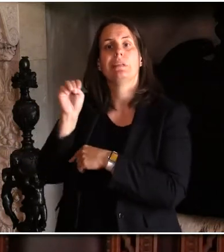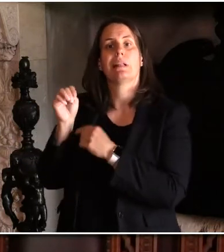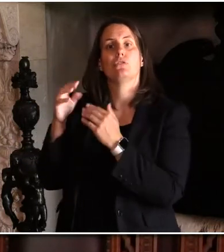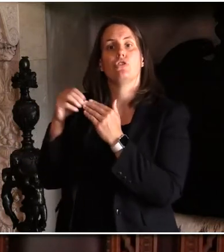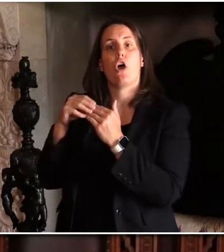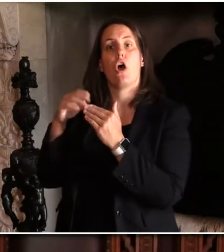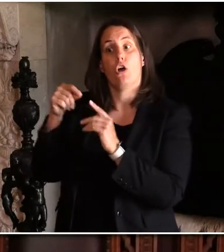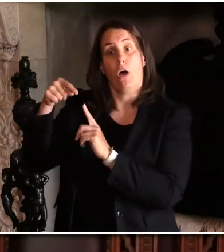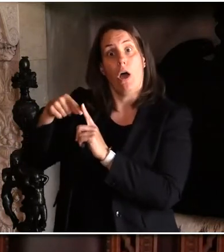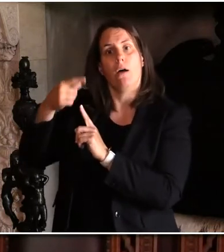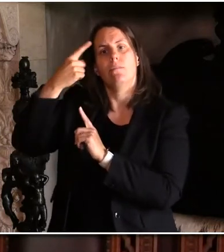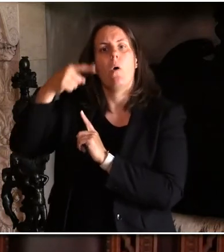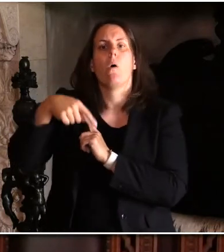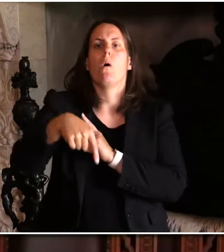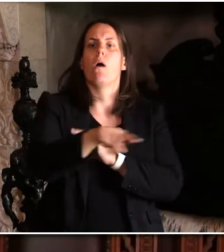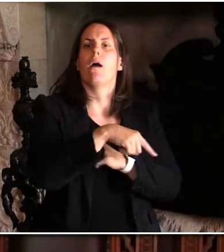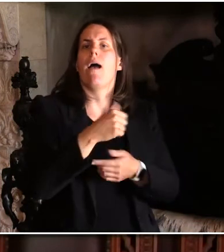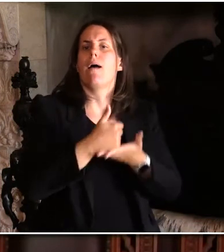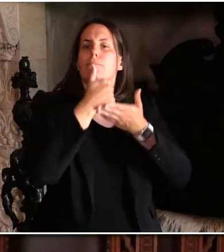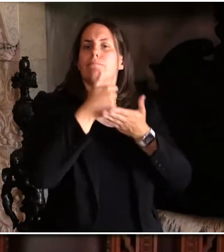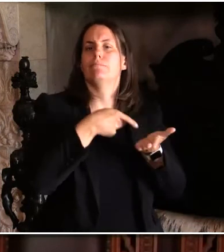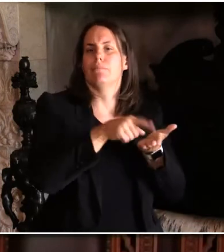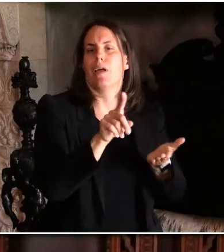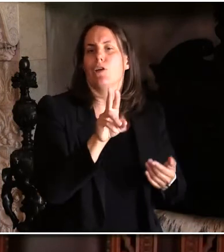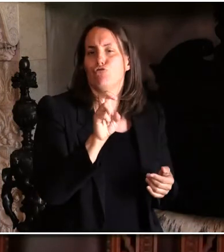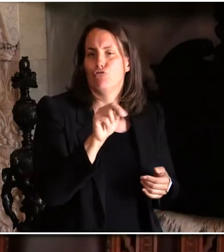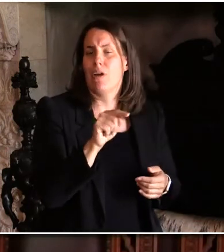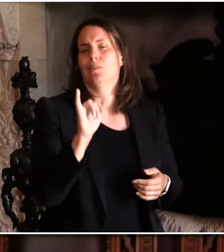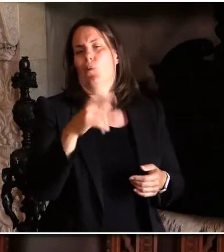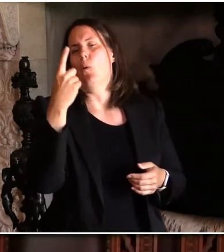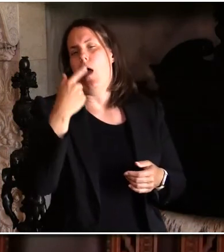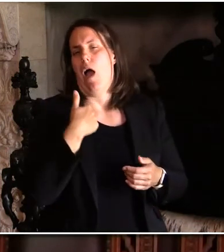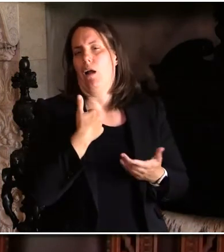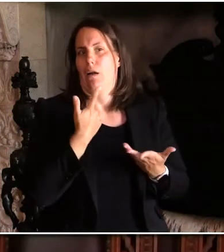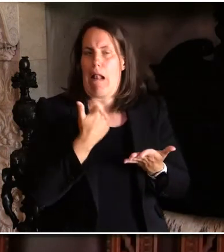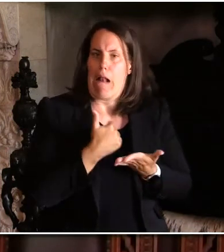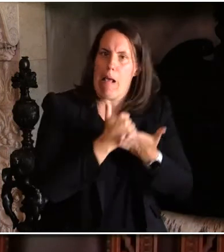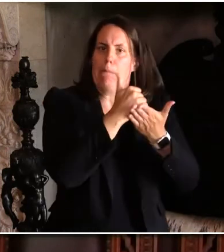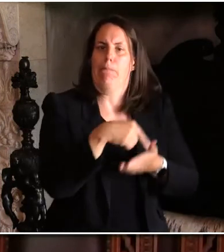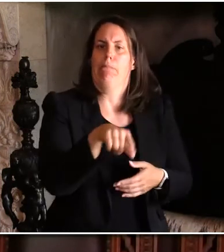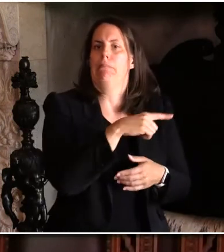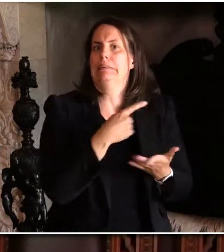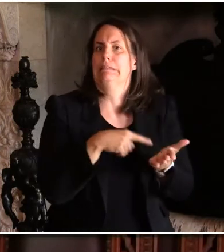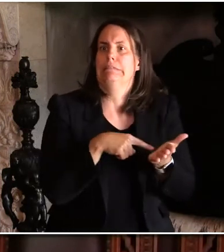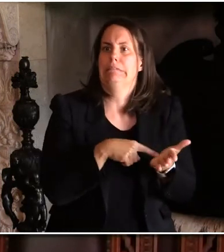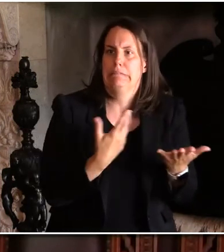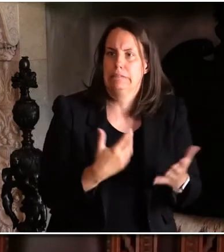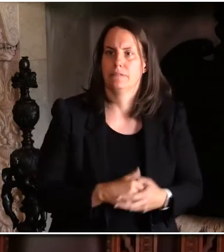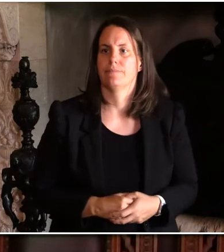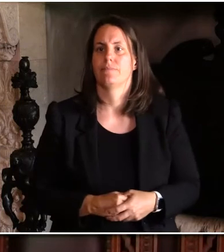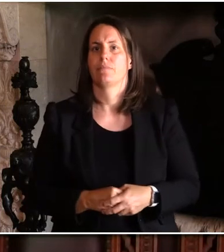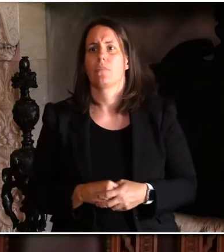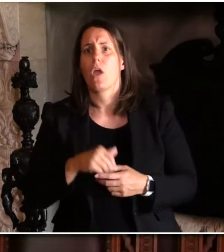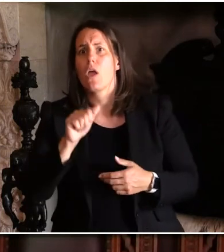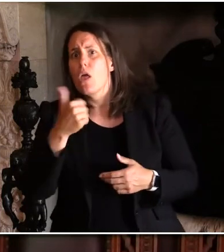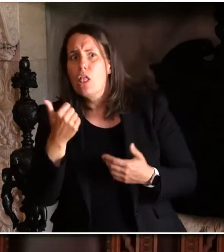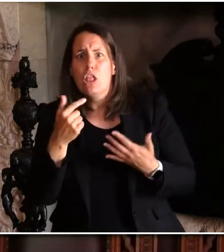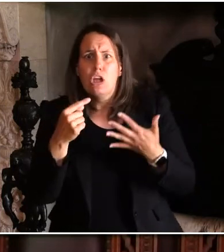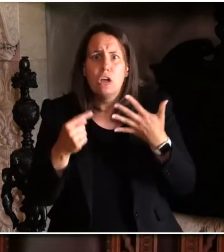assistance is one. But yes, we always look at that, but at the end, if we essentially create an